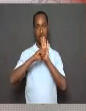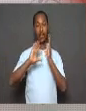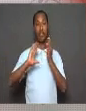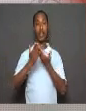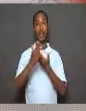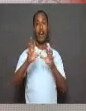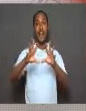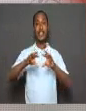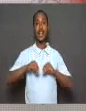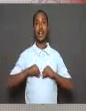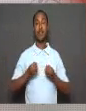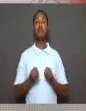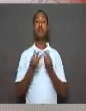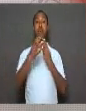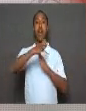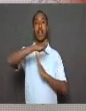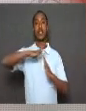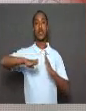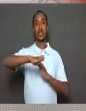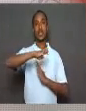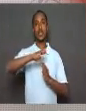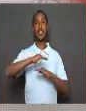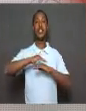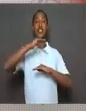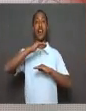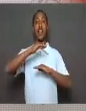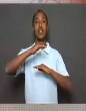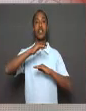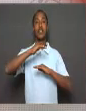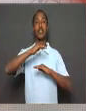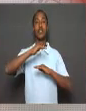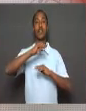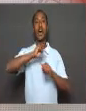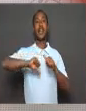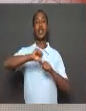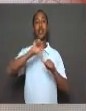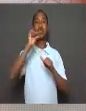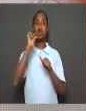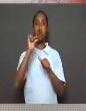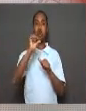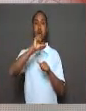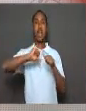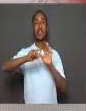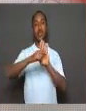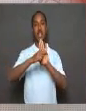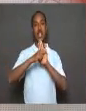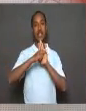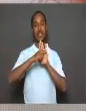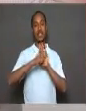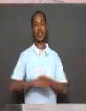to attract more electrons than do atoms with low electronegativity.